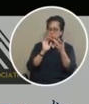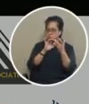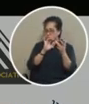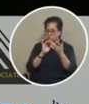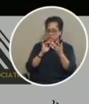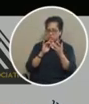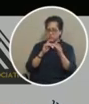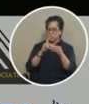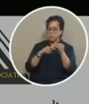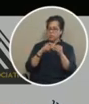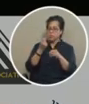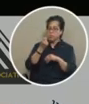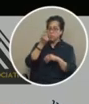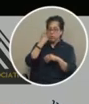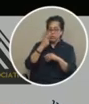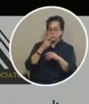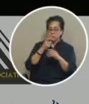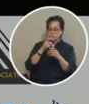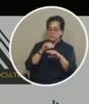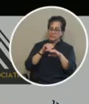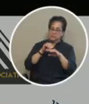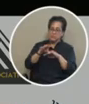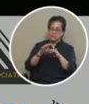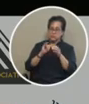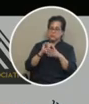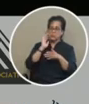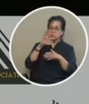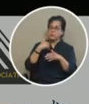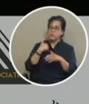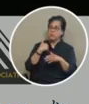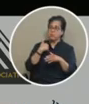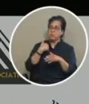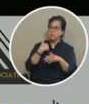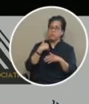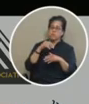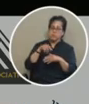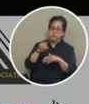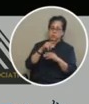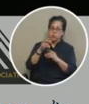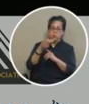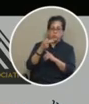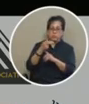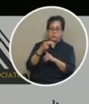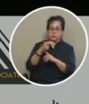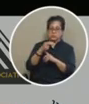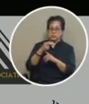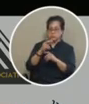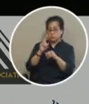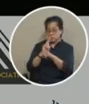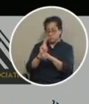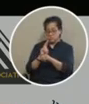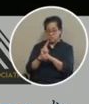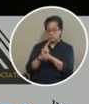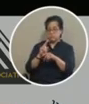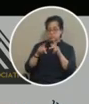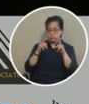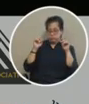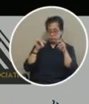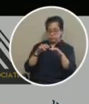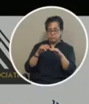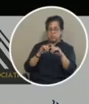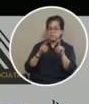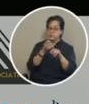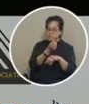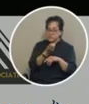about understanding the impact that this is going to have to their hotel occupancy. But keep in mind, several of